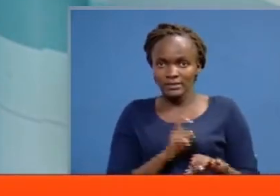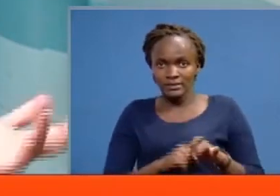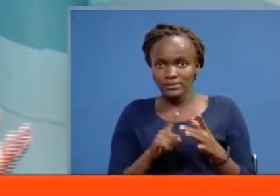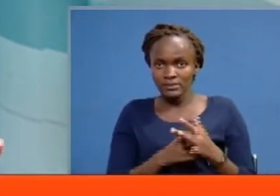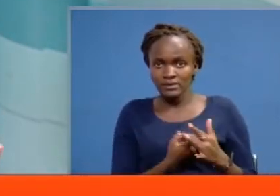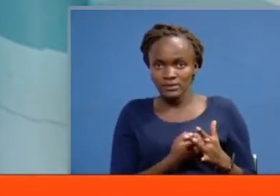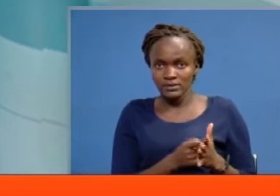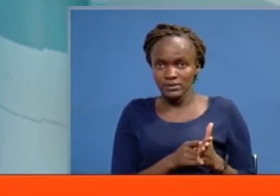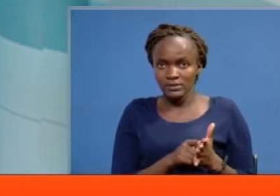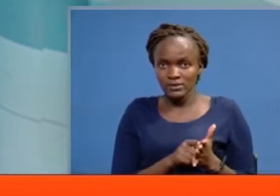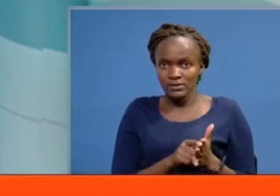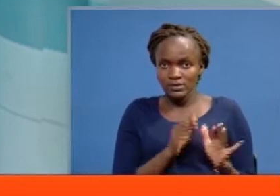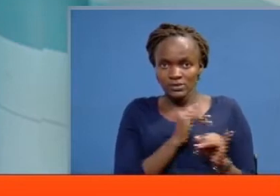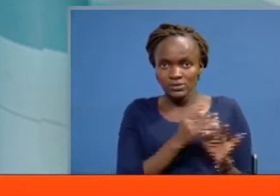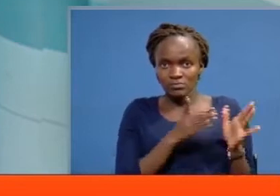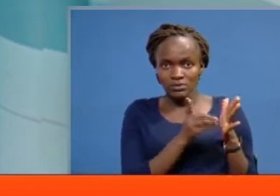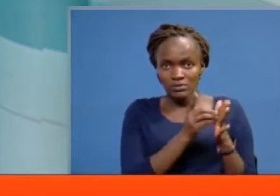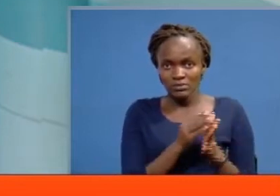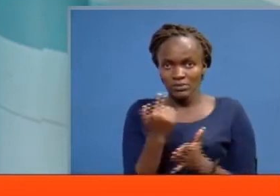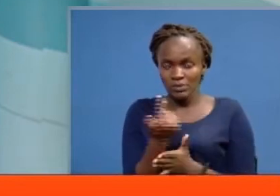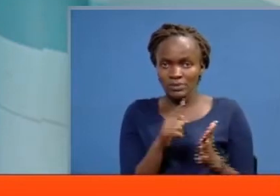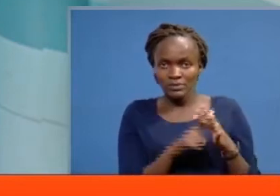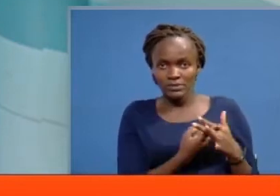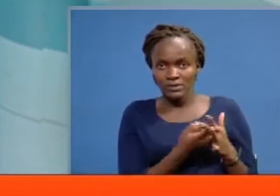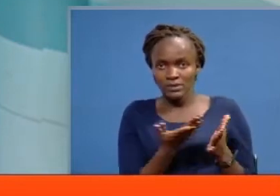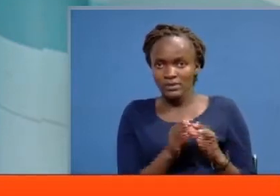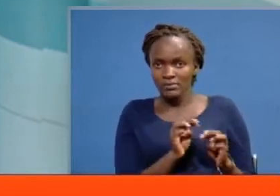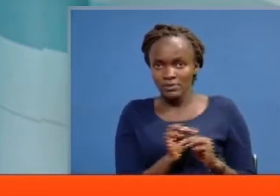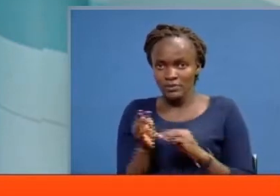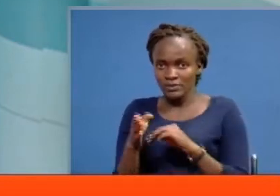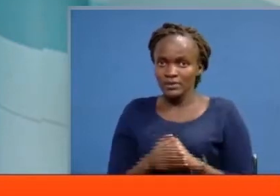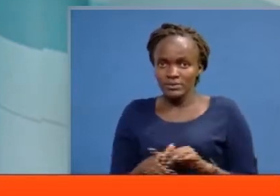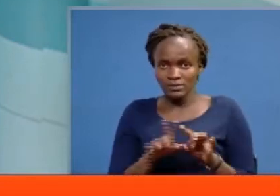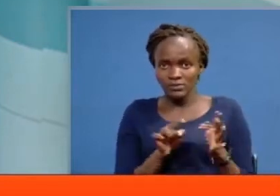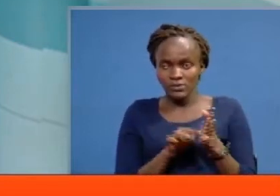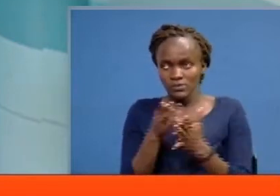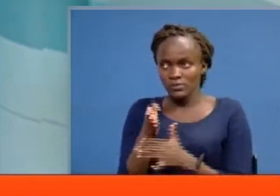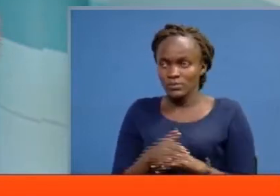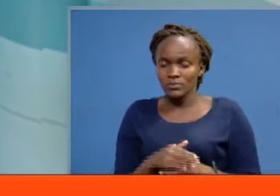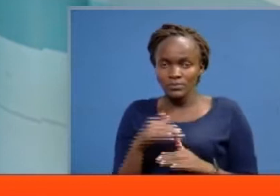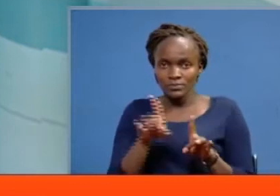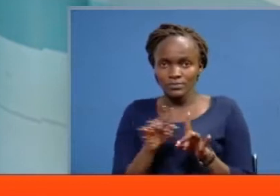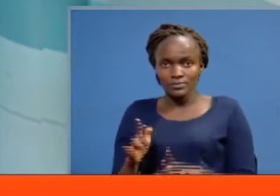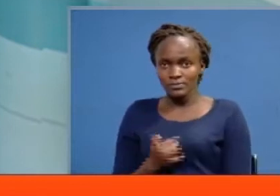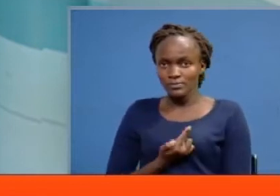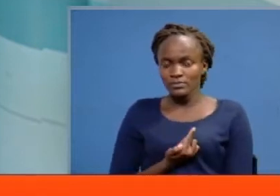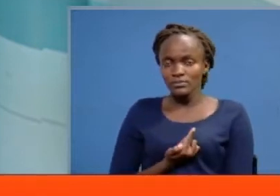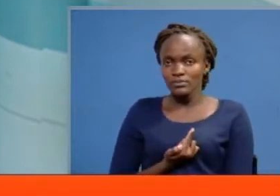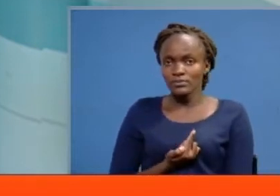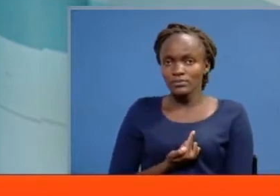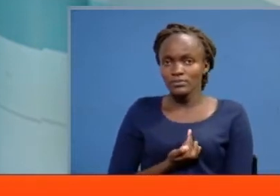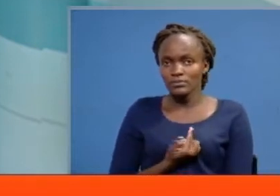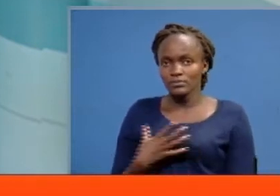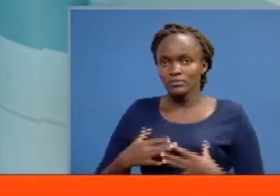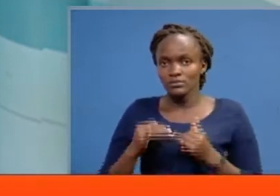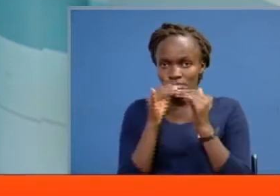to career development, it doesn't just walk around your papers and documentations. Even yourself as a